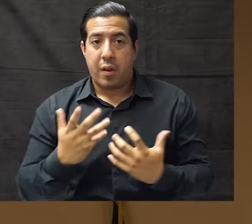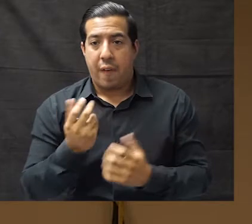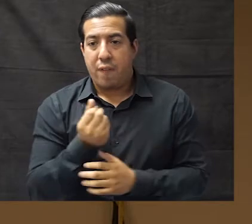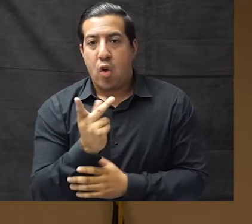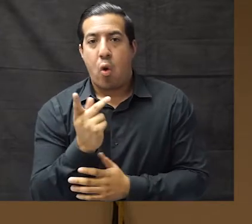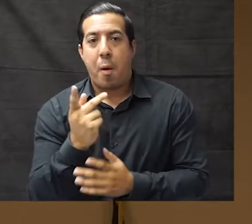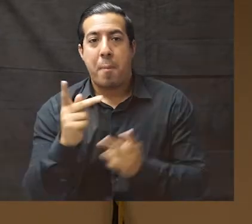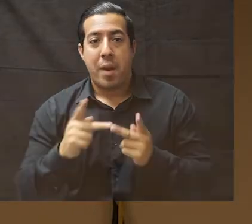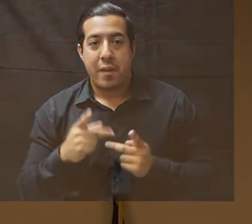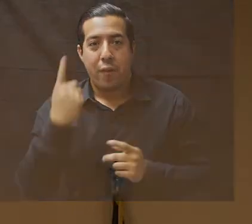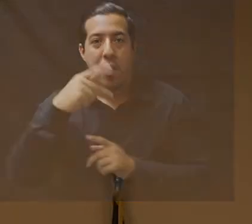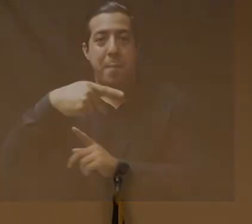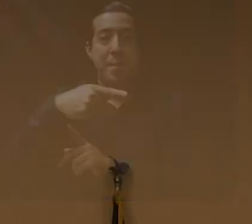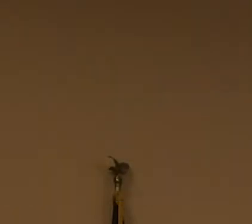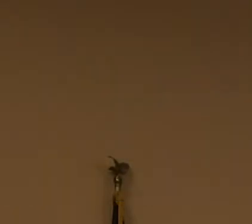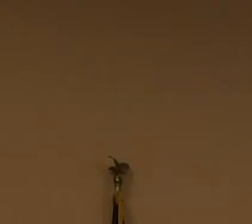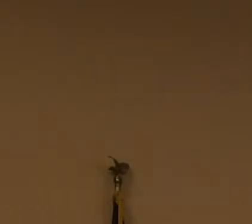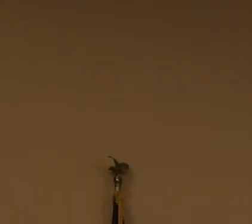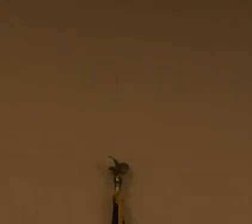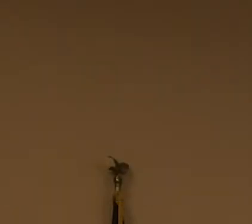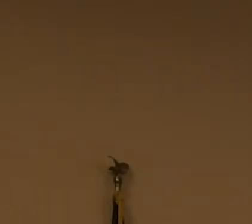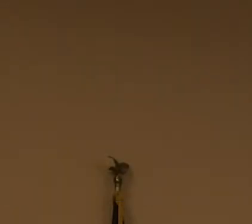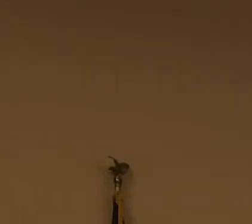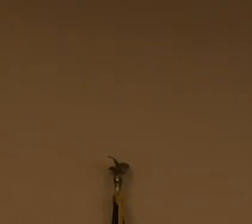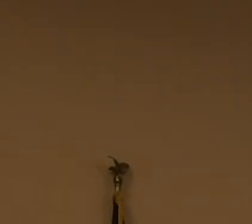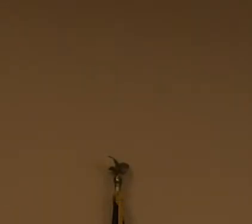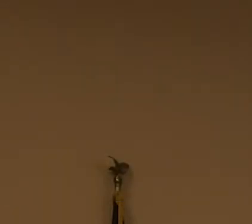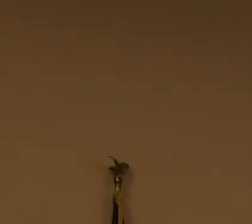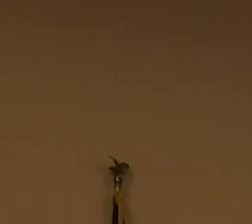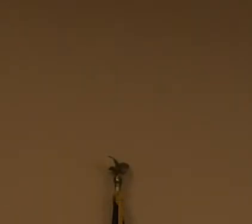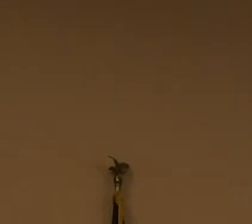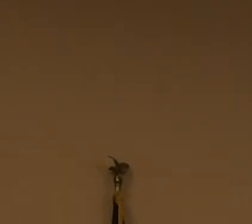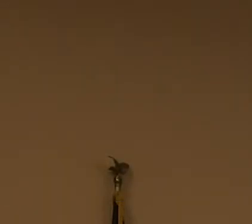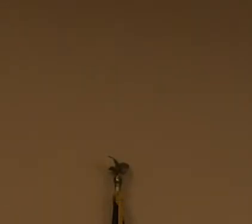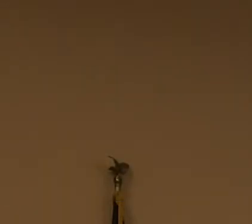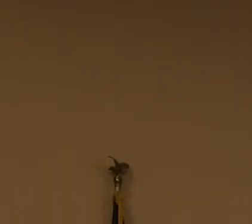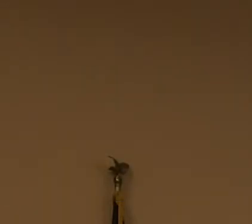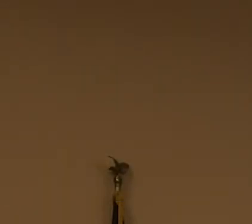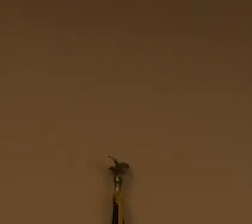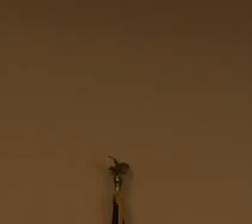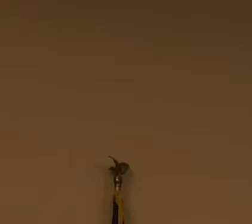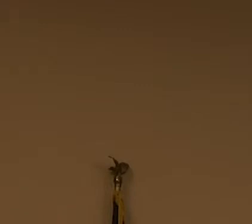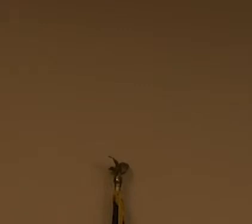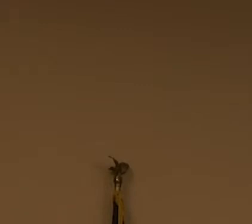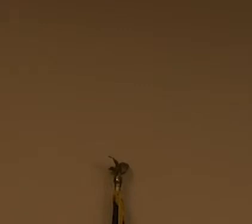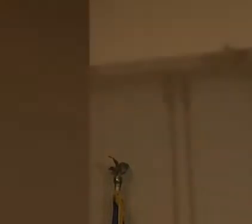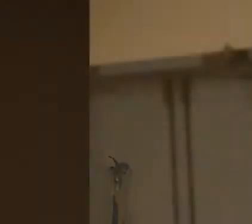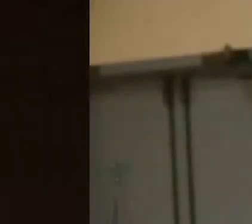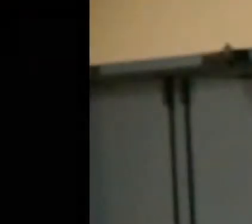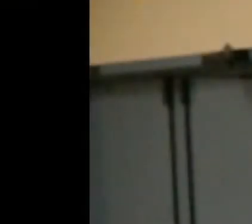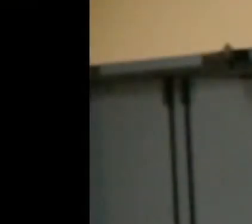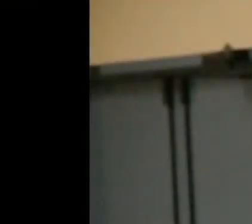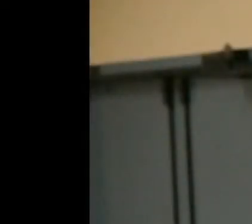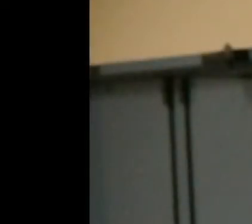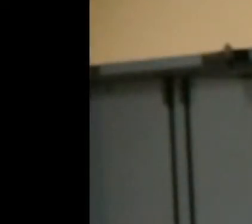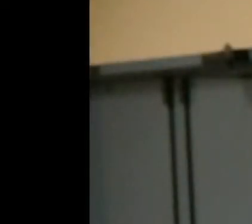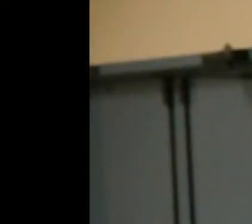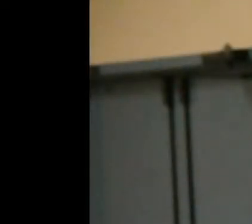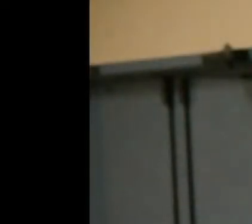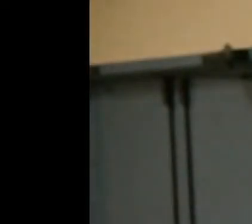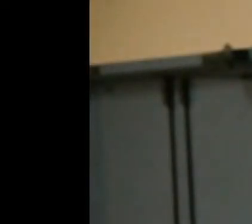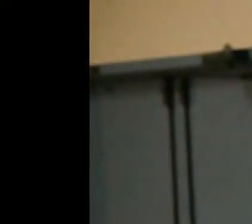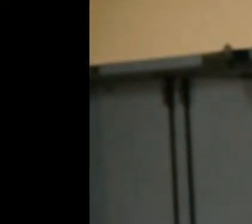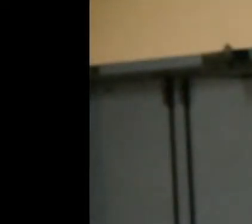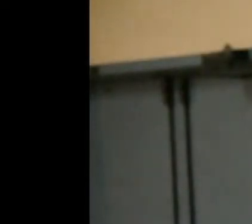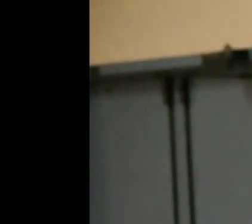PCP. Baltimore is the other place that he sees a lot of PCP. What is PCP? PCP is phencyclidine angel dust.